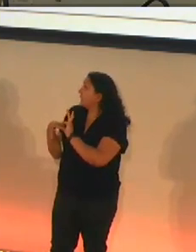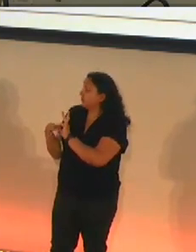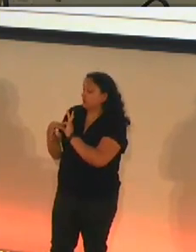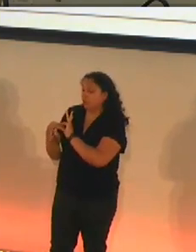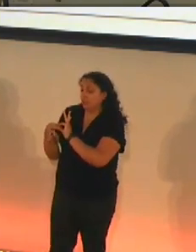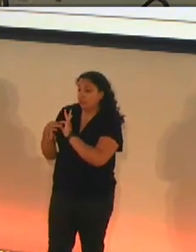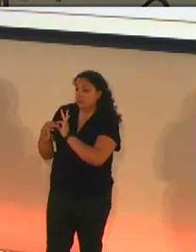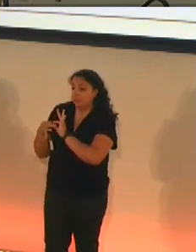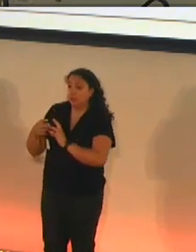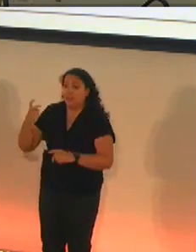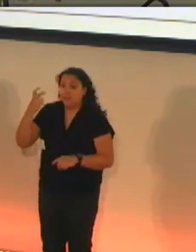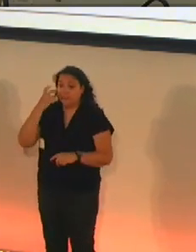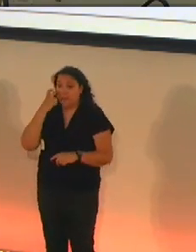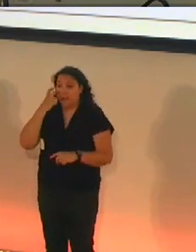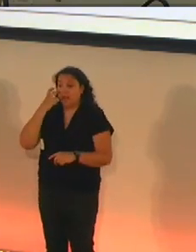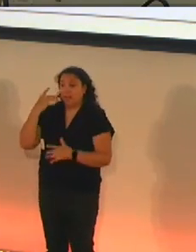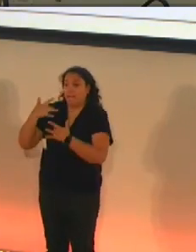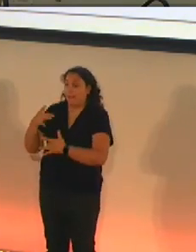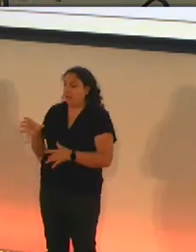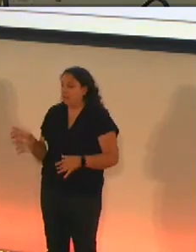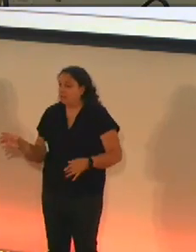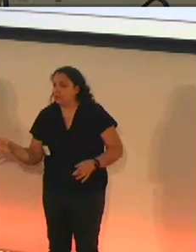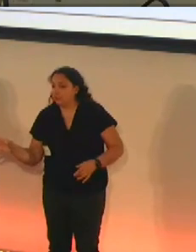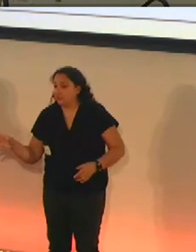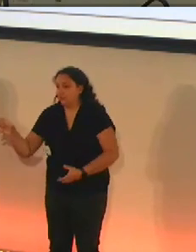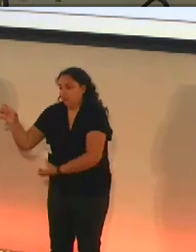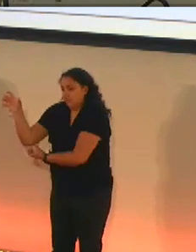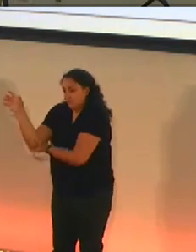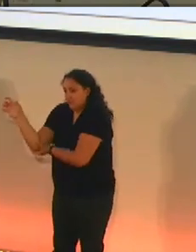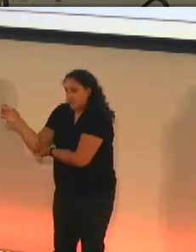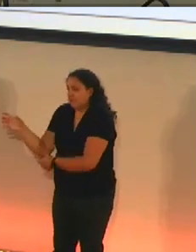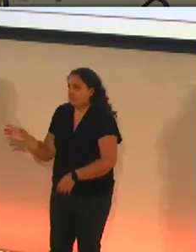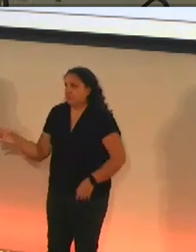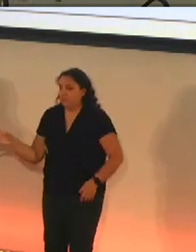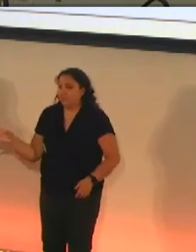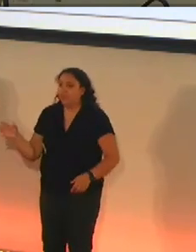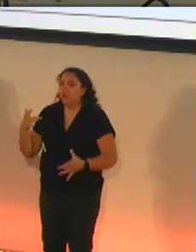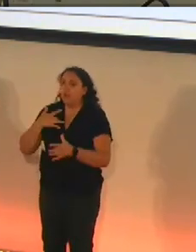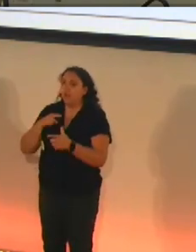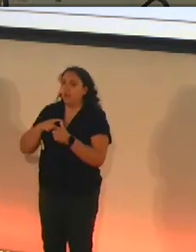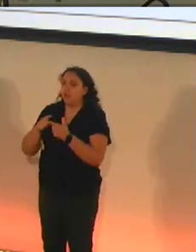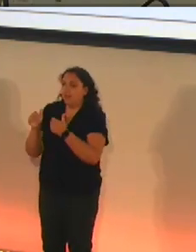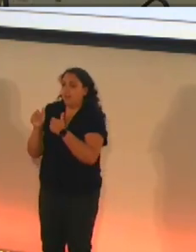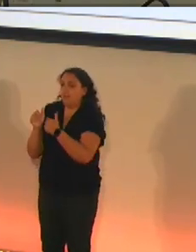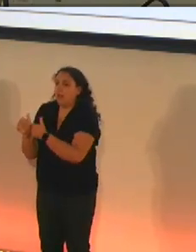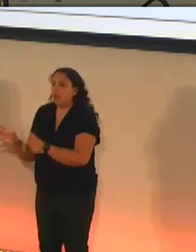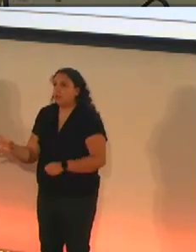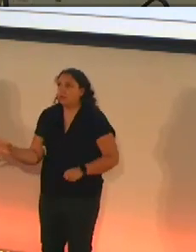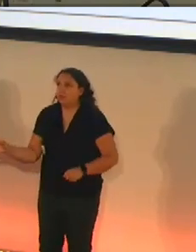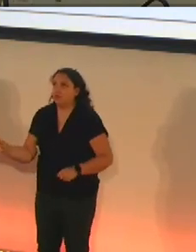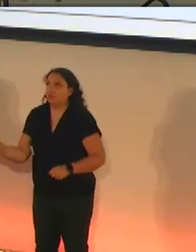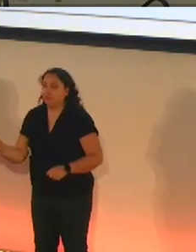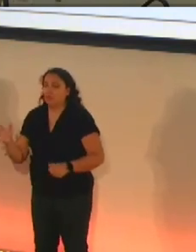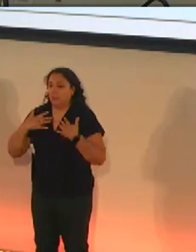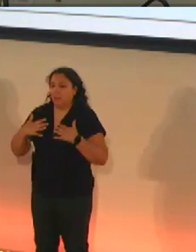vision person grabs the elbow of the sighted guide, and second, the verbal information that is given from the sighted guide to the blind or low vision person.